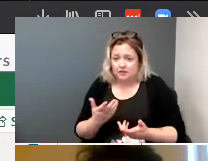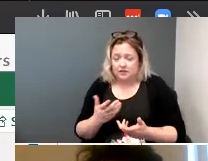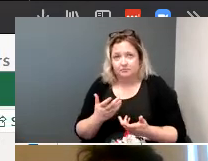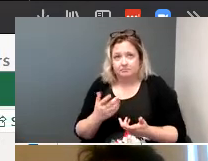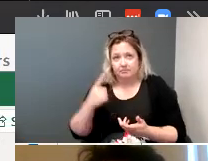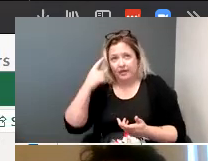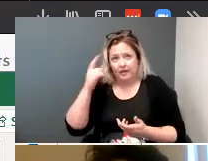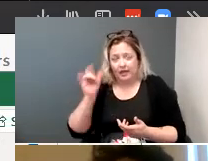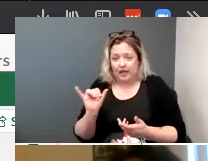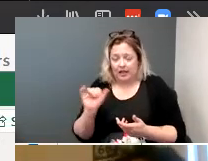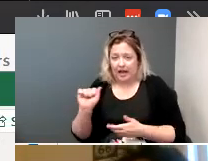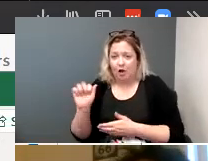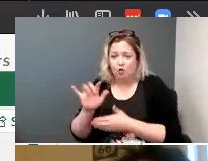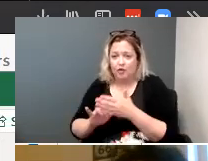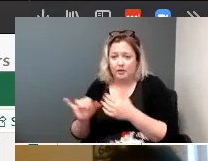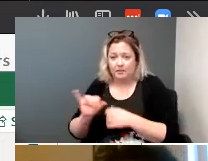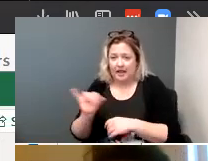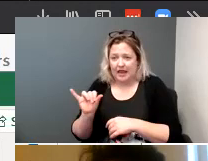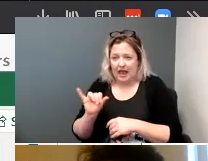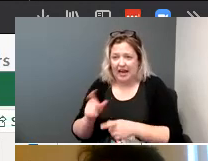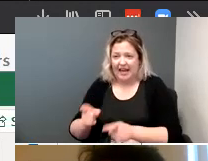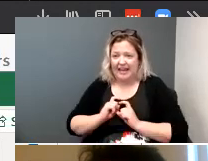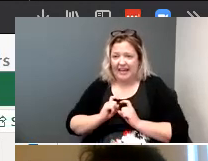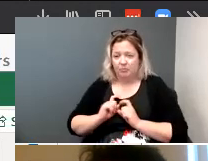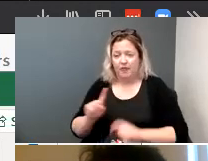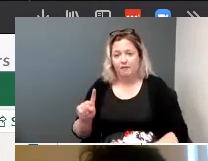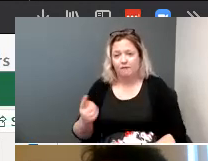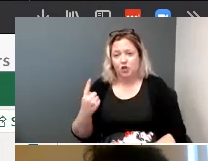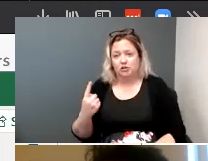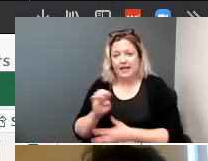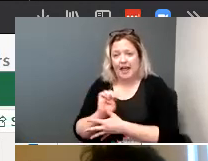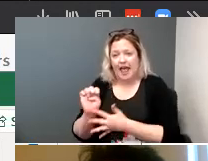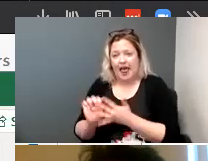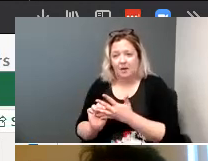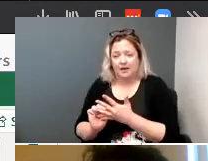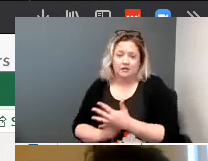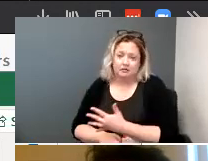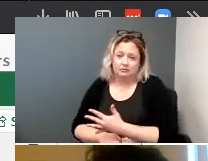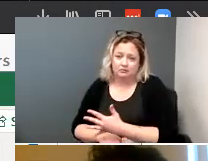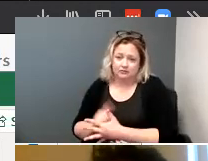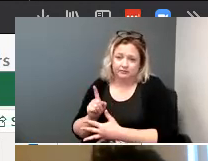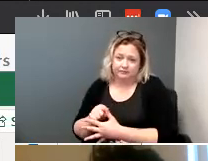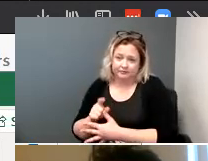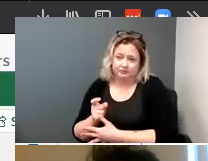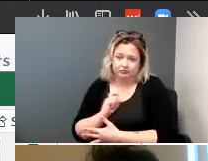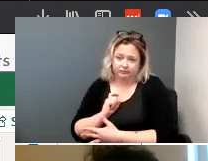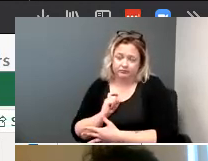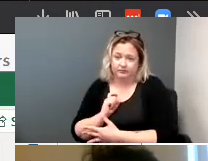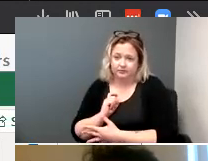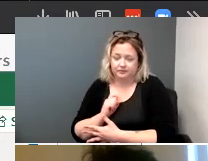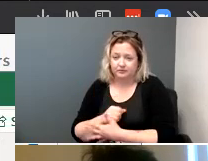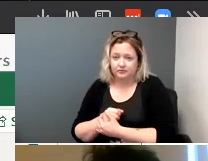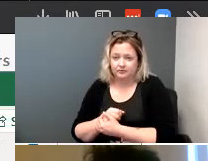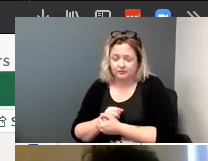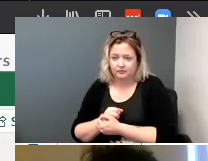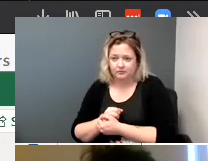an algorithm such as get me the first element of my array. In that particular situation, I do not care the size of